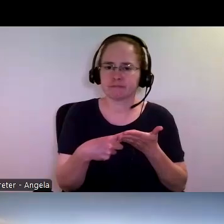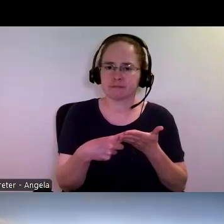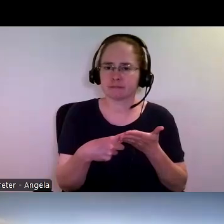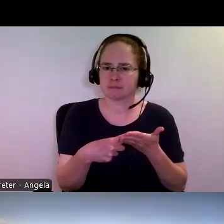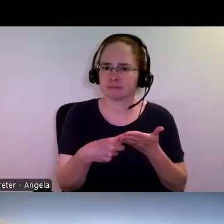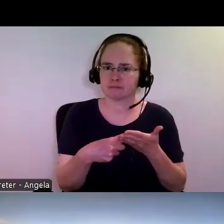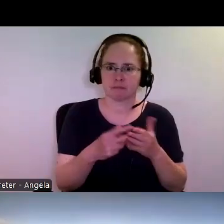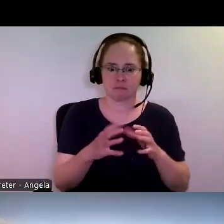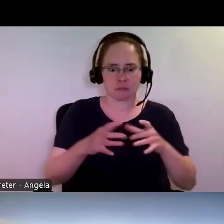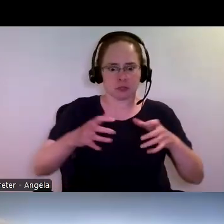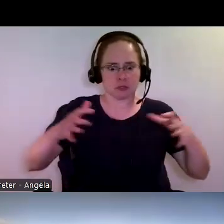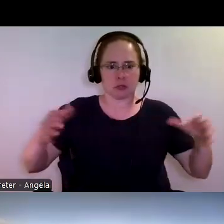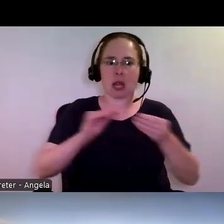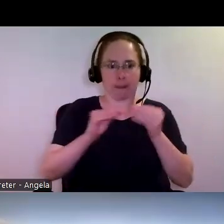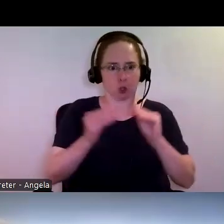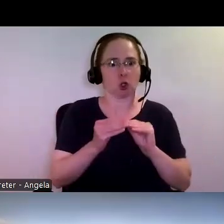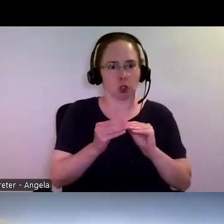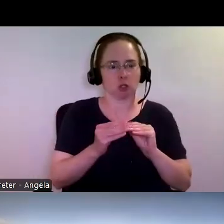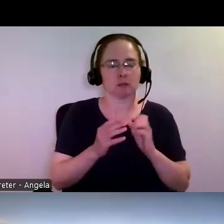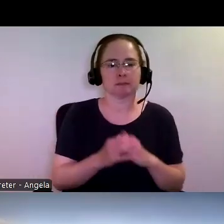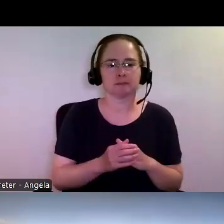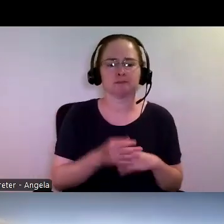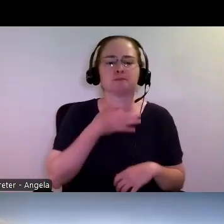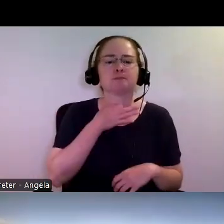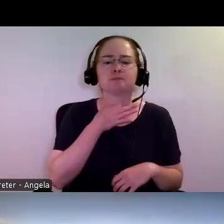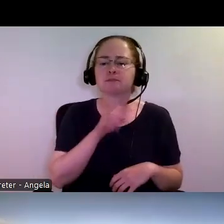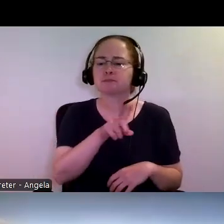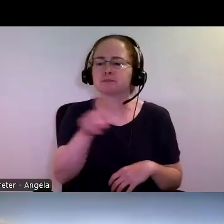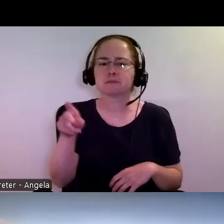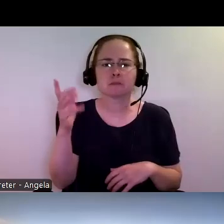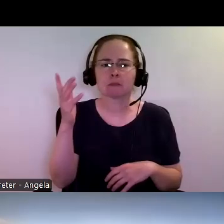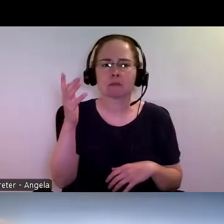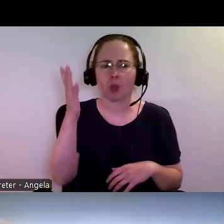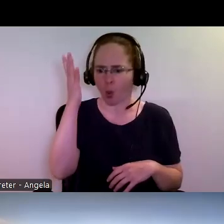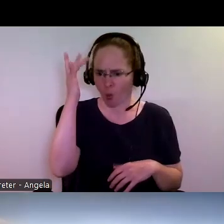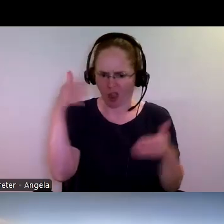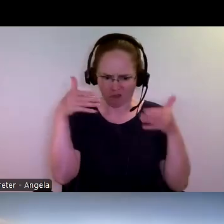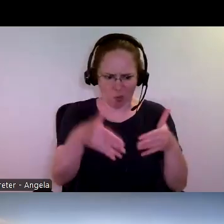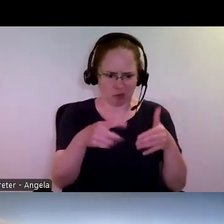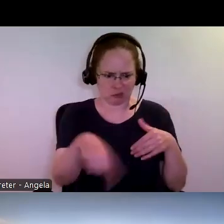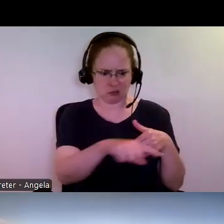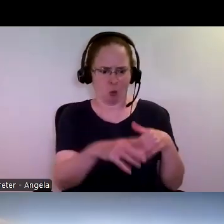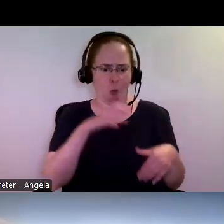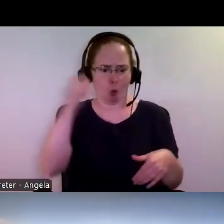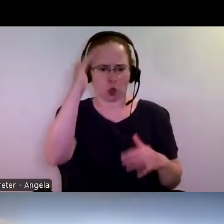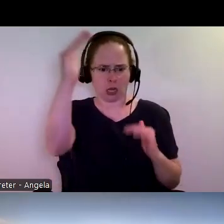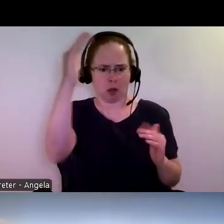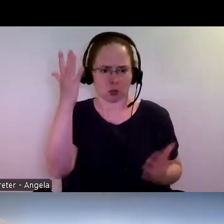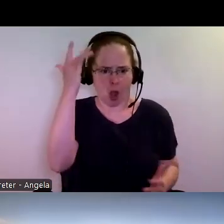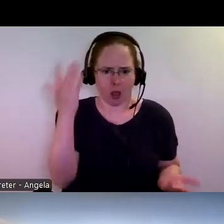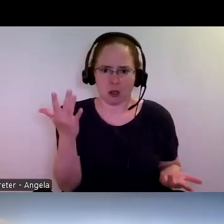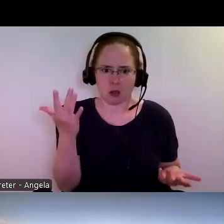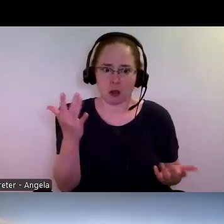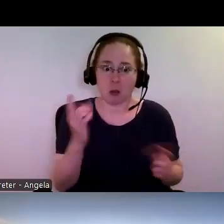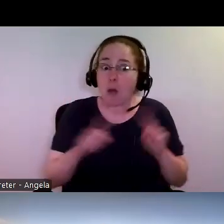this growing population. And so my question to you is not just why focus on older adults, but really, it should really be